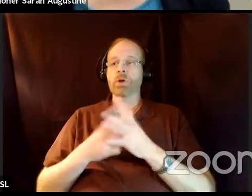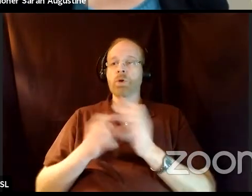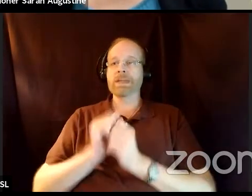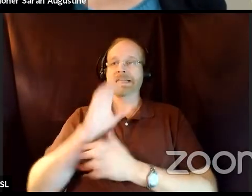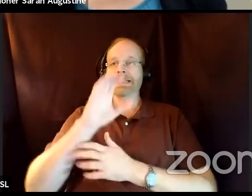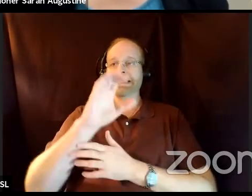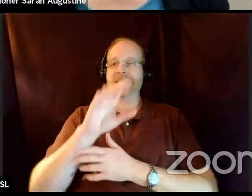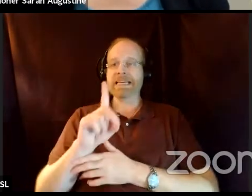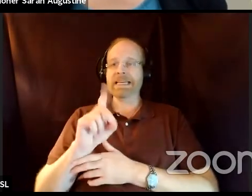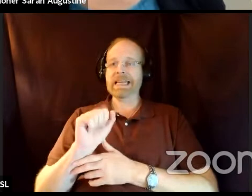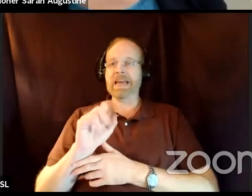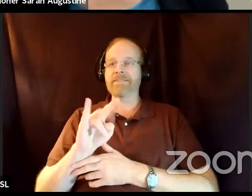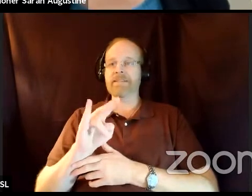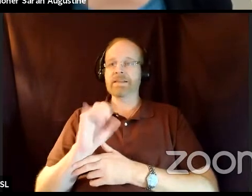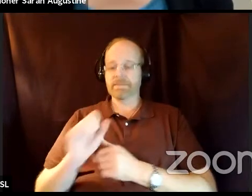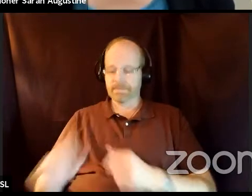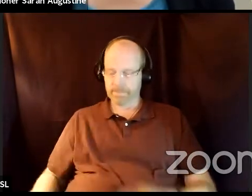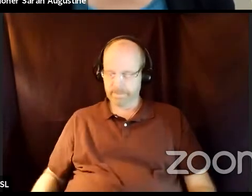Davis.